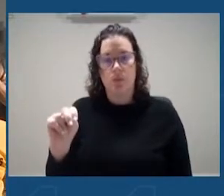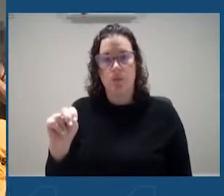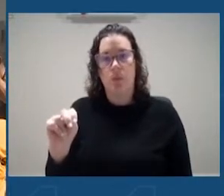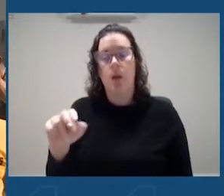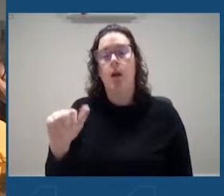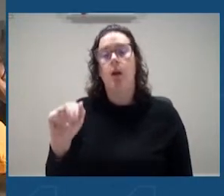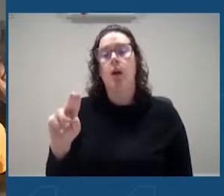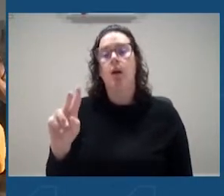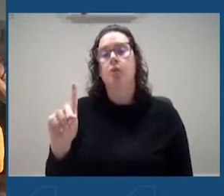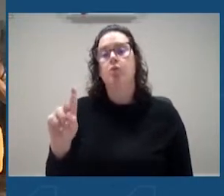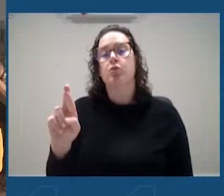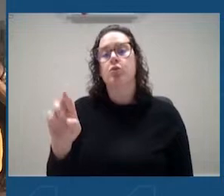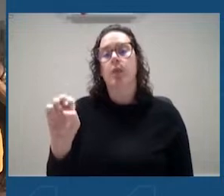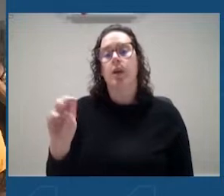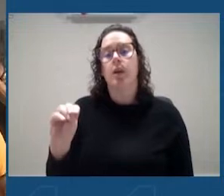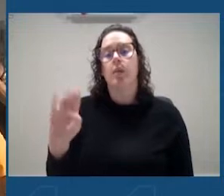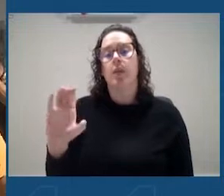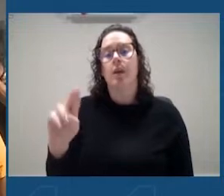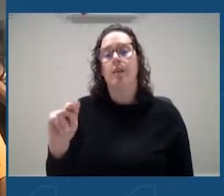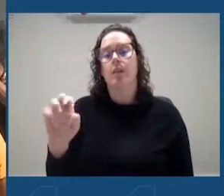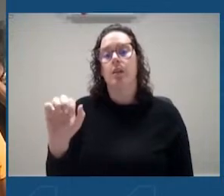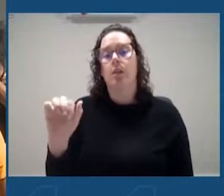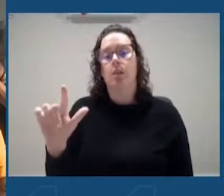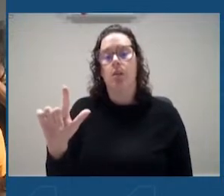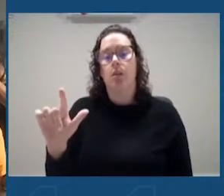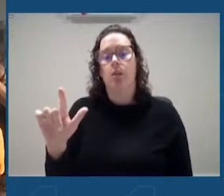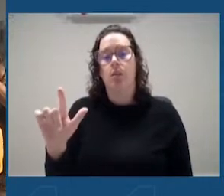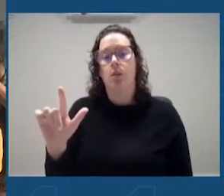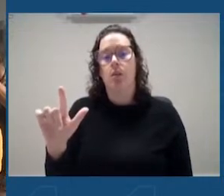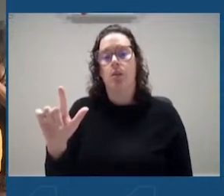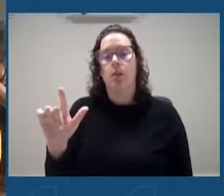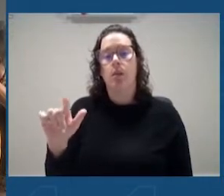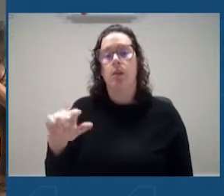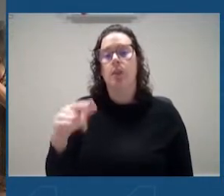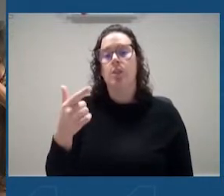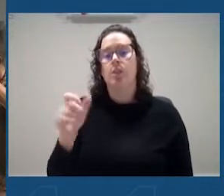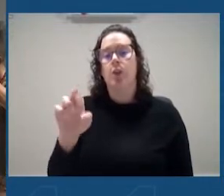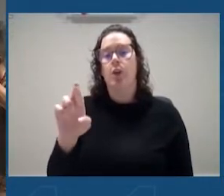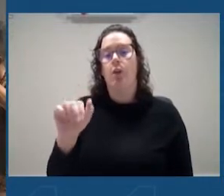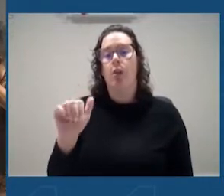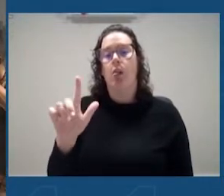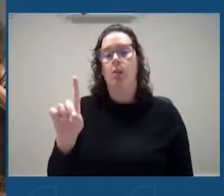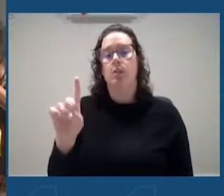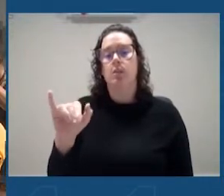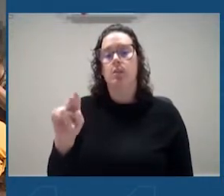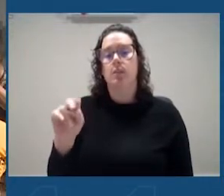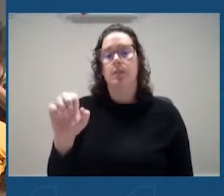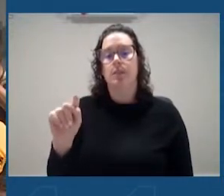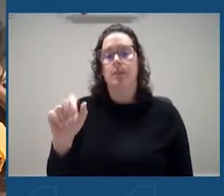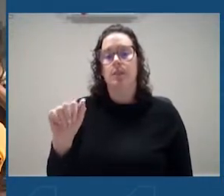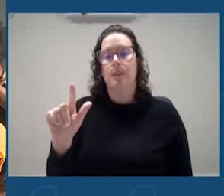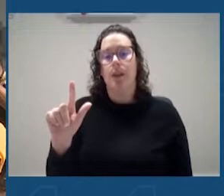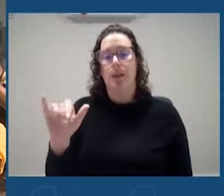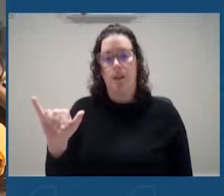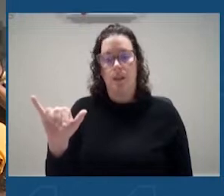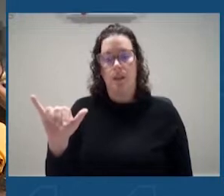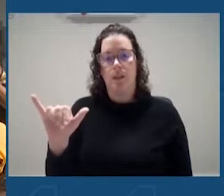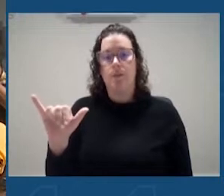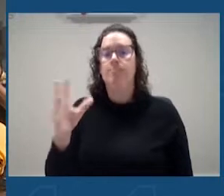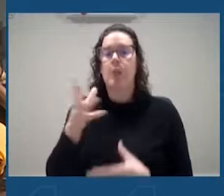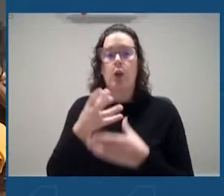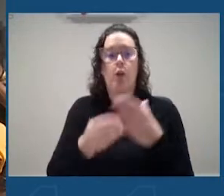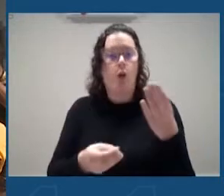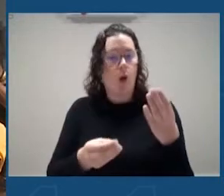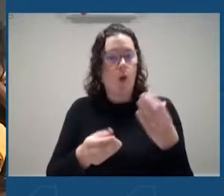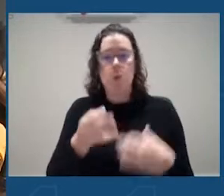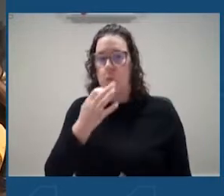Andre McNeil, and Geraldine Talley. Gone too soon,